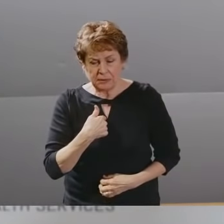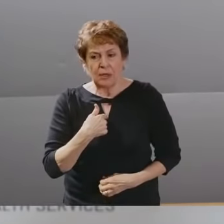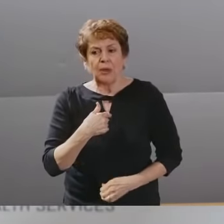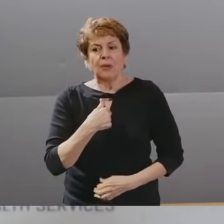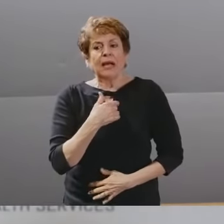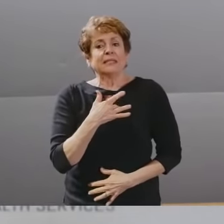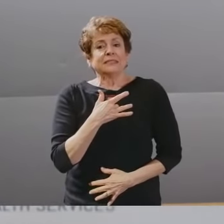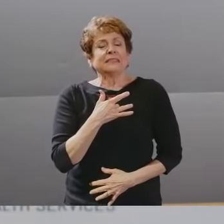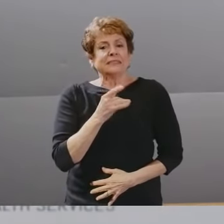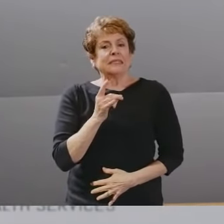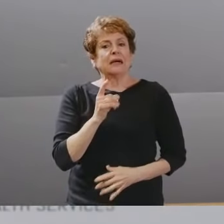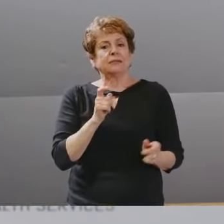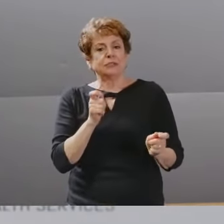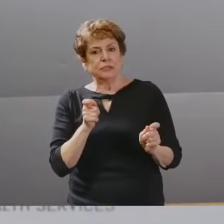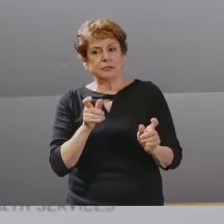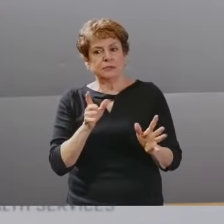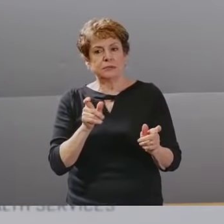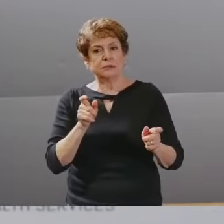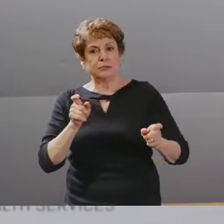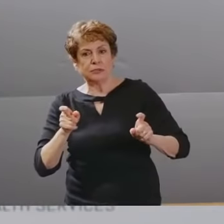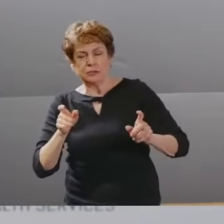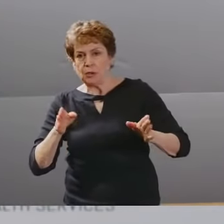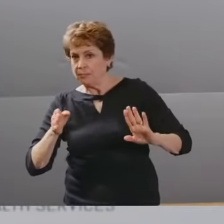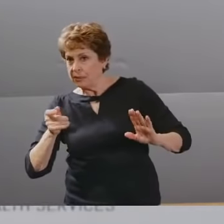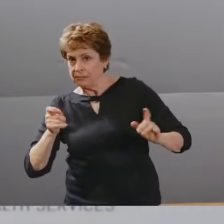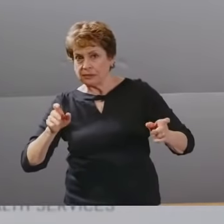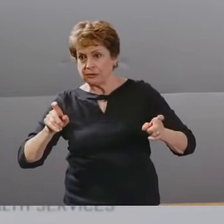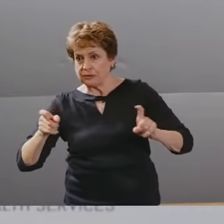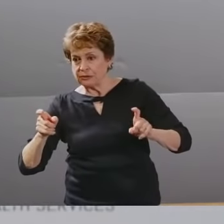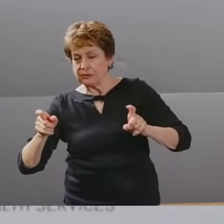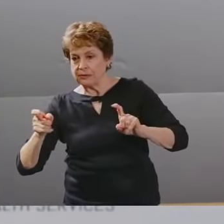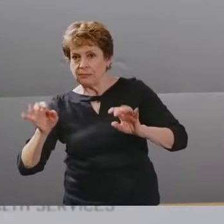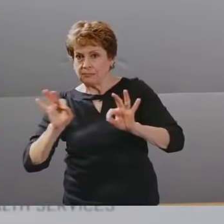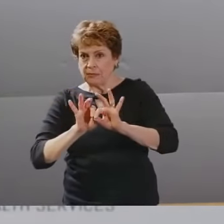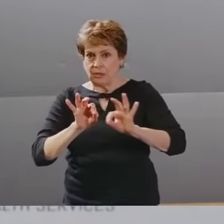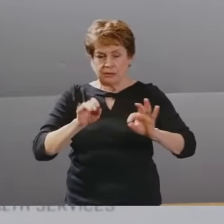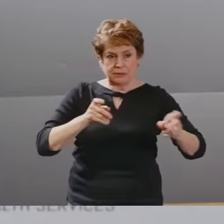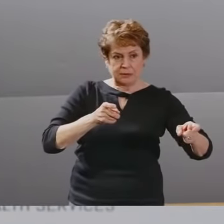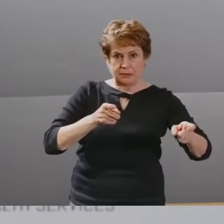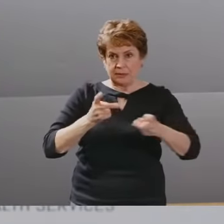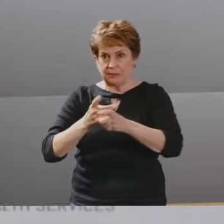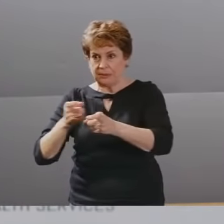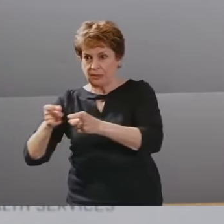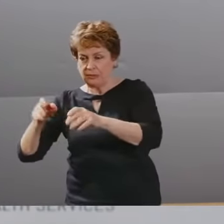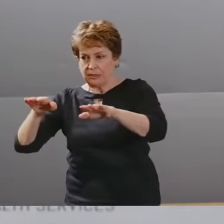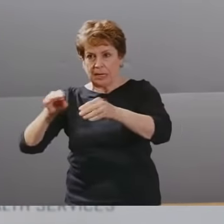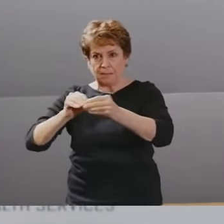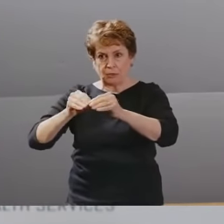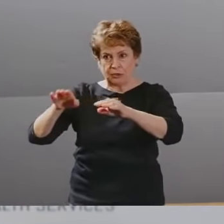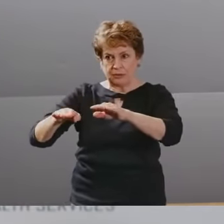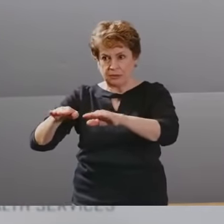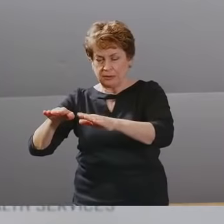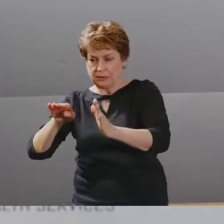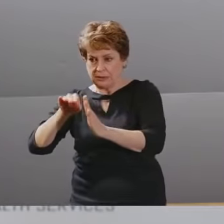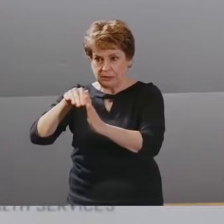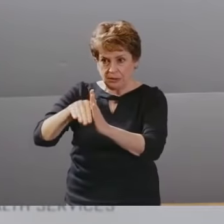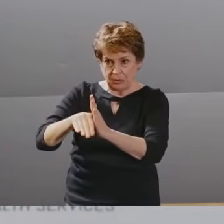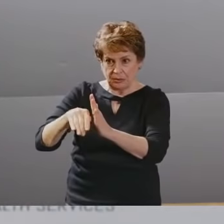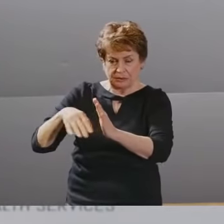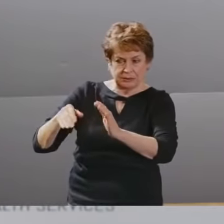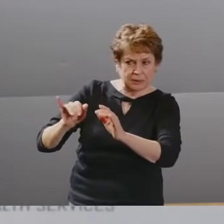and moderated once we were out of the maximum challenge, so that we could operate